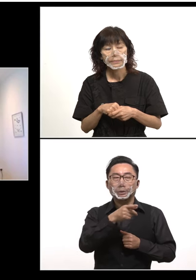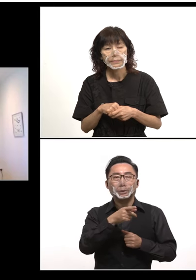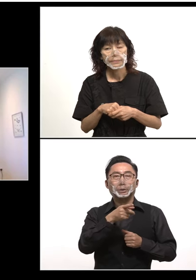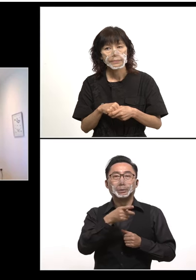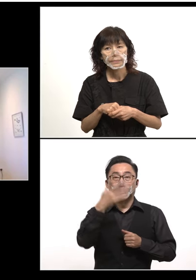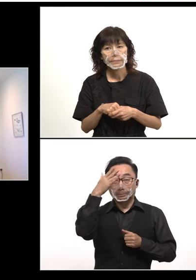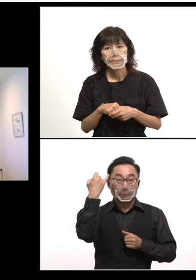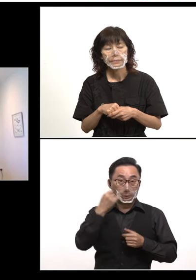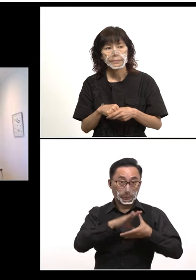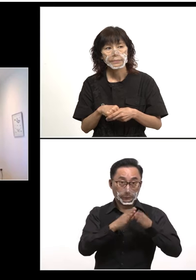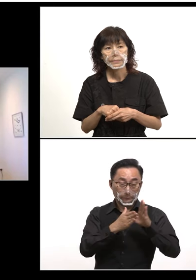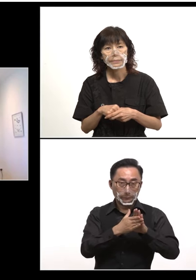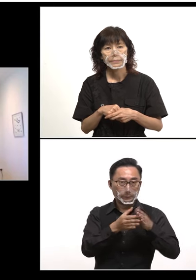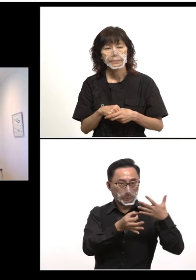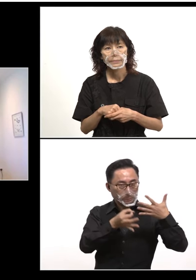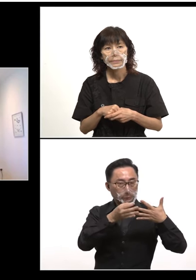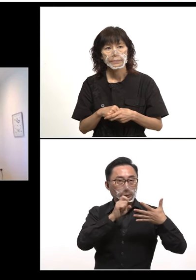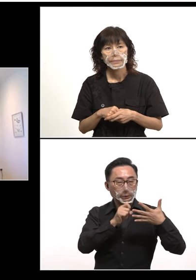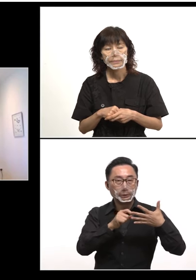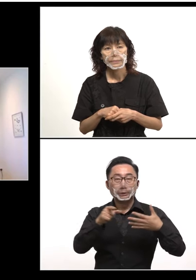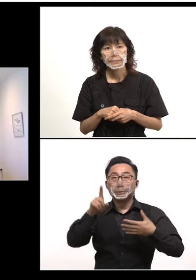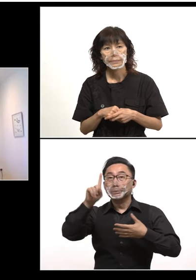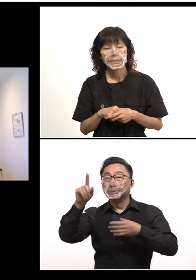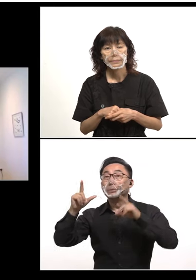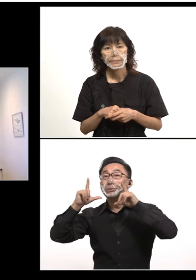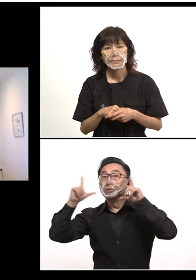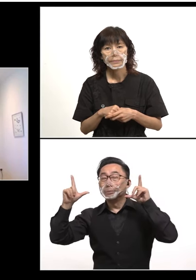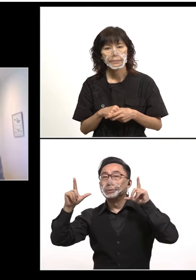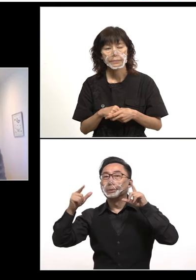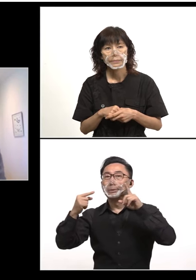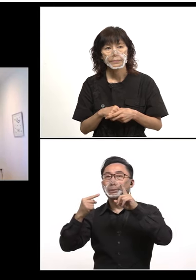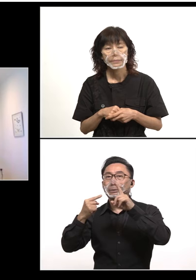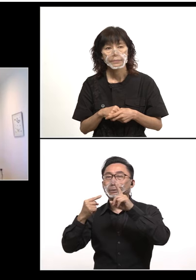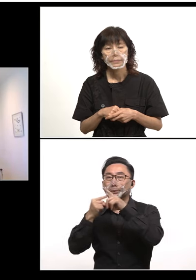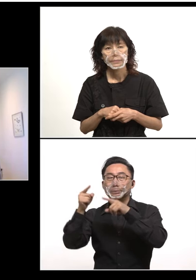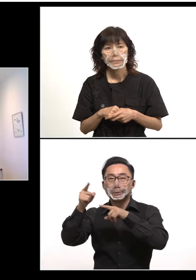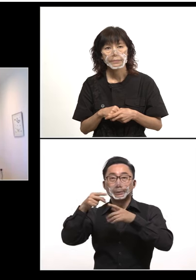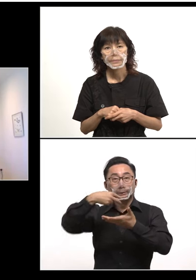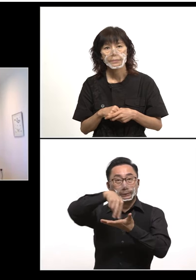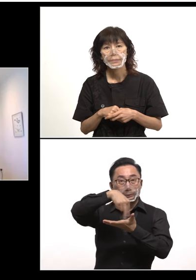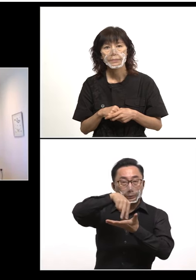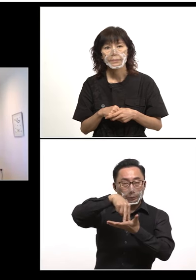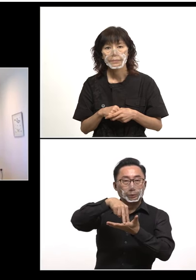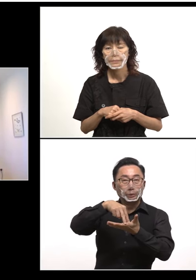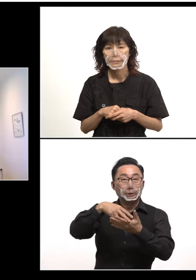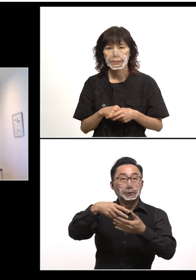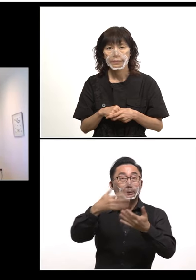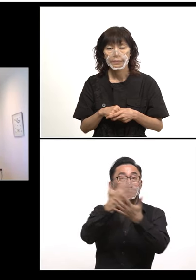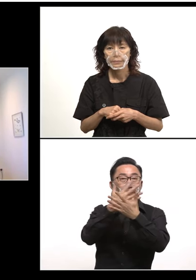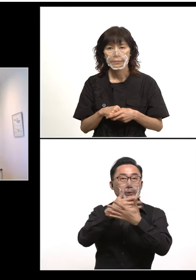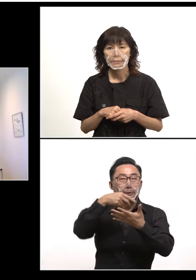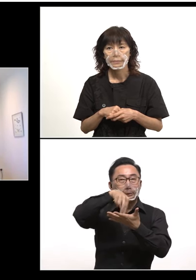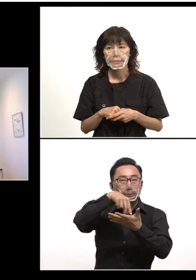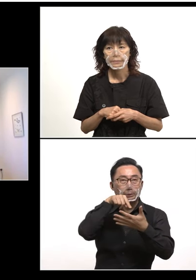celebrity dancing contest on TV that featured a profoundly deaf contestant, Rose Ayling